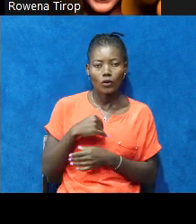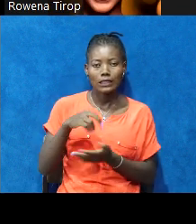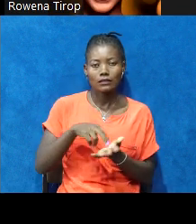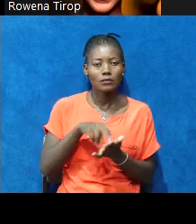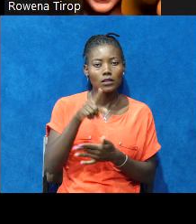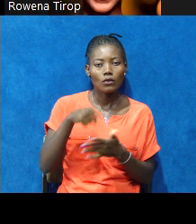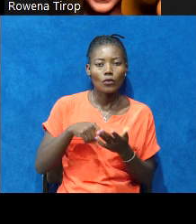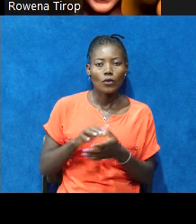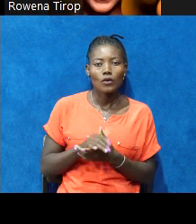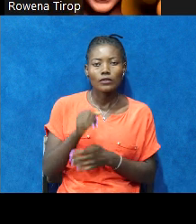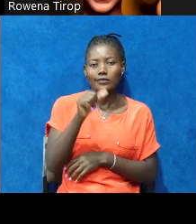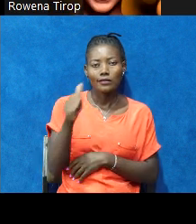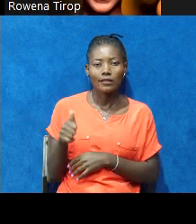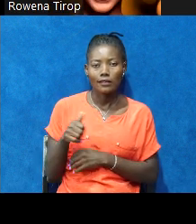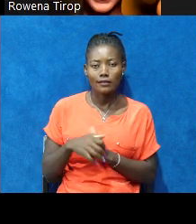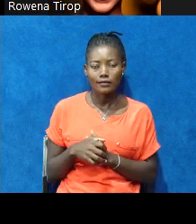demands meaning